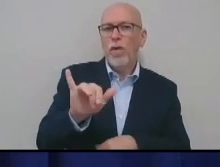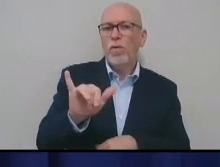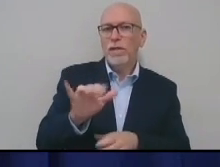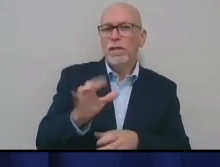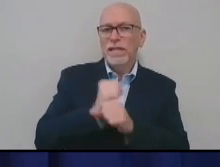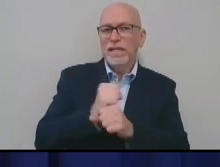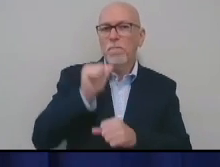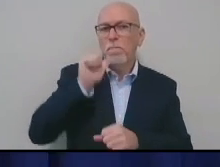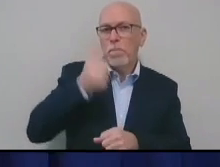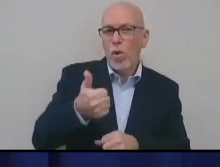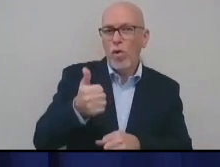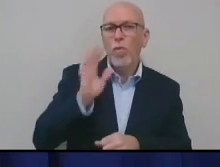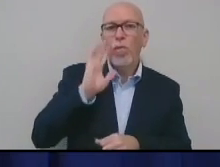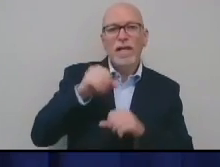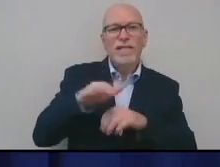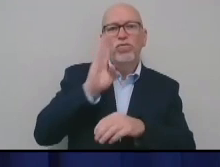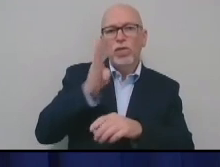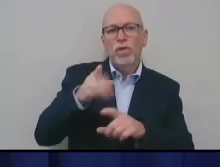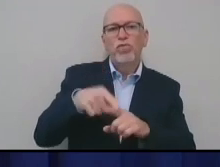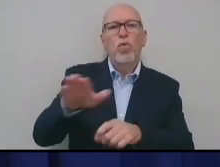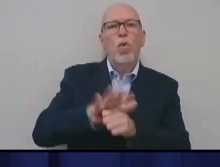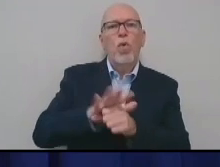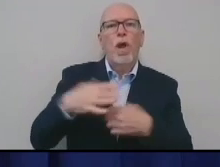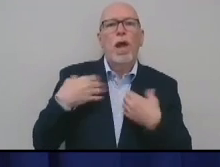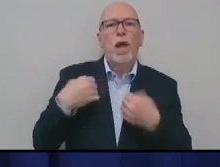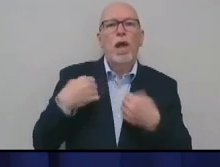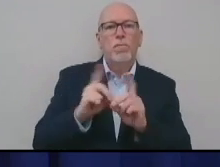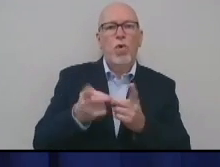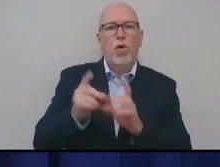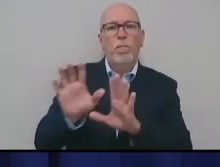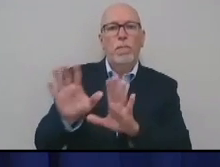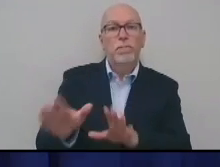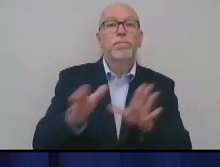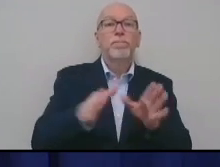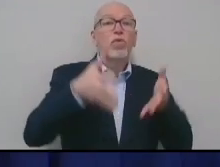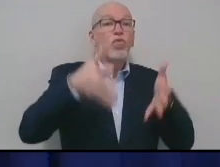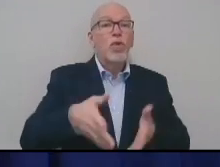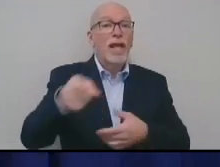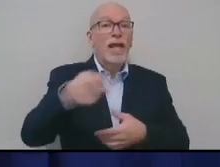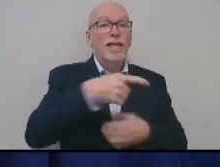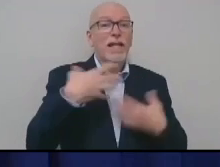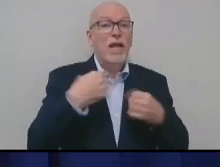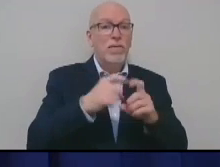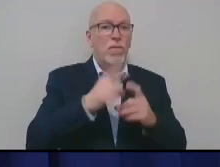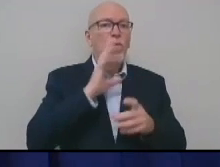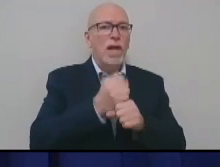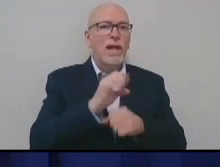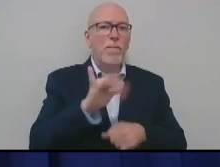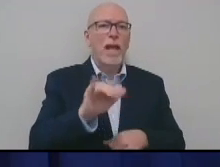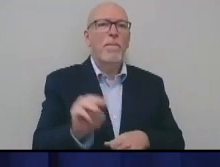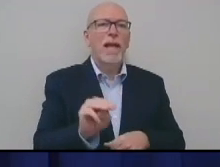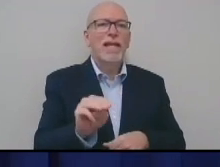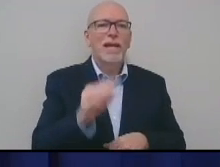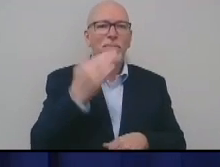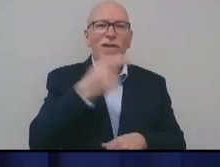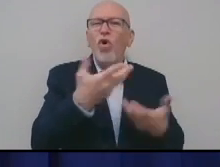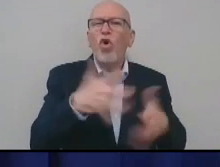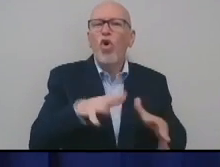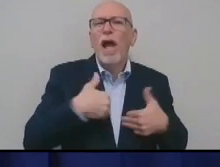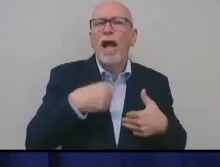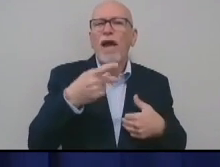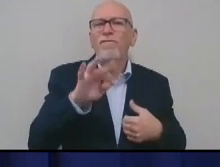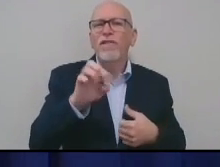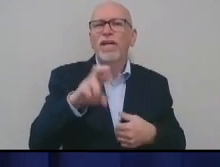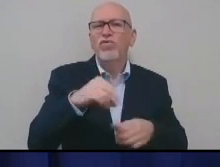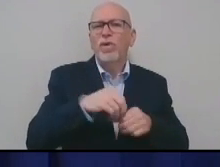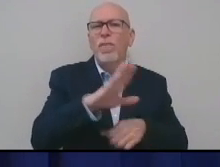sending them directly to the local health departments. And then the rest of the local health departments will receive it by Monday because they already have Pfizer locations in their county. So